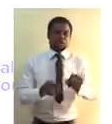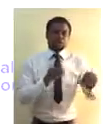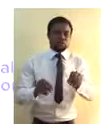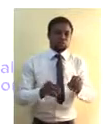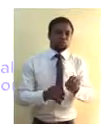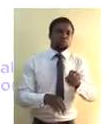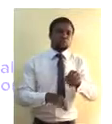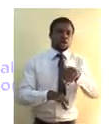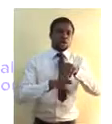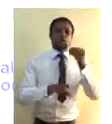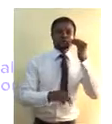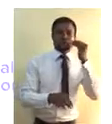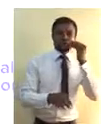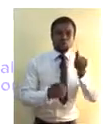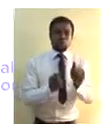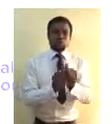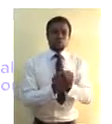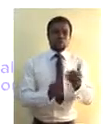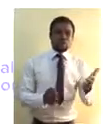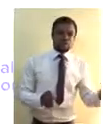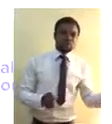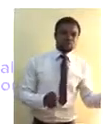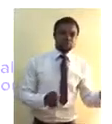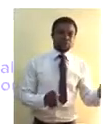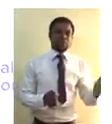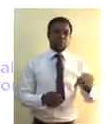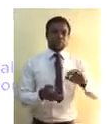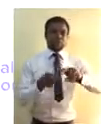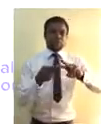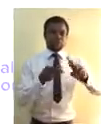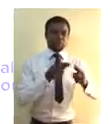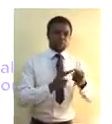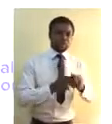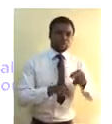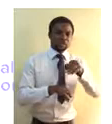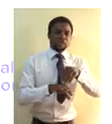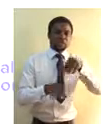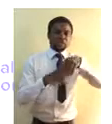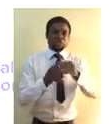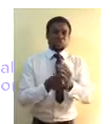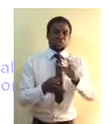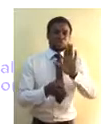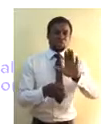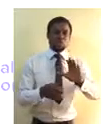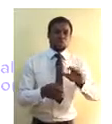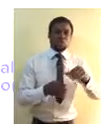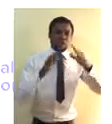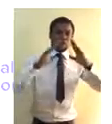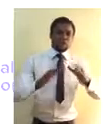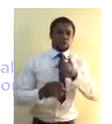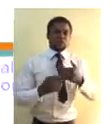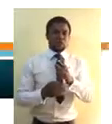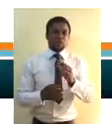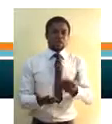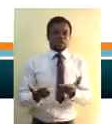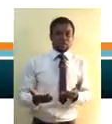right in your home with readily available resources at your fingertips. We're expecting your feedback. Kindly